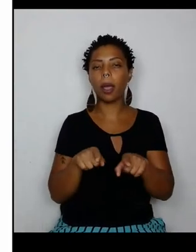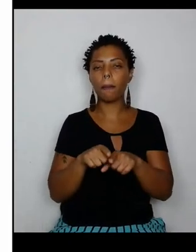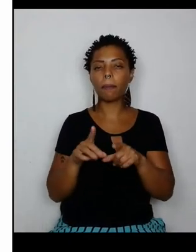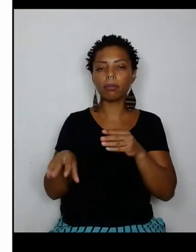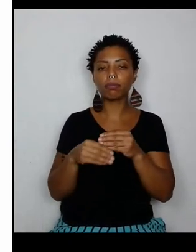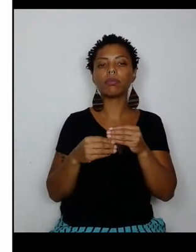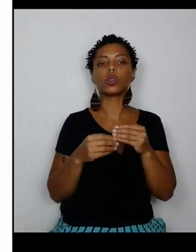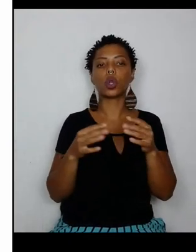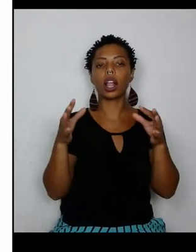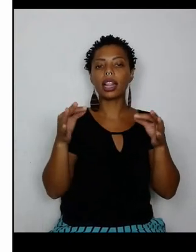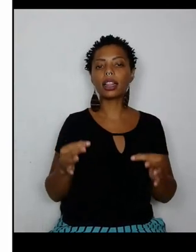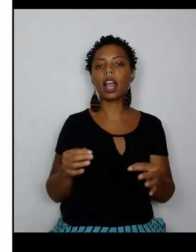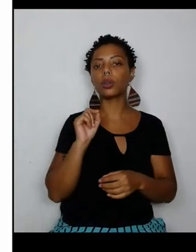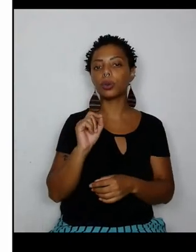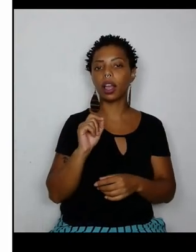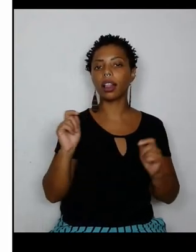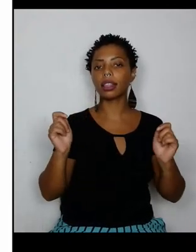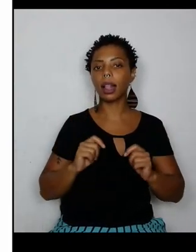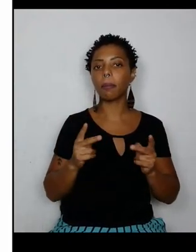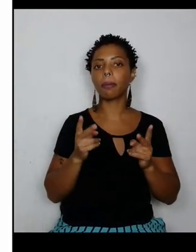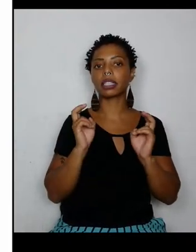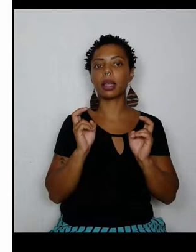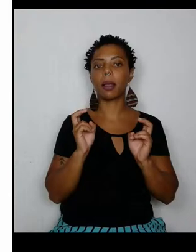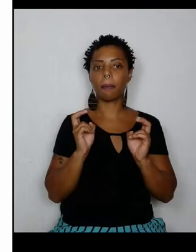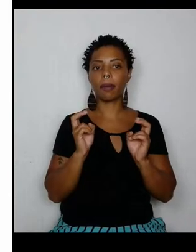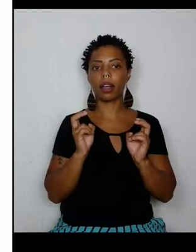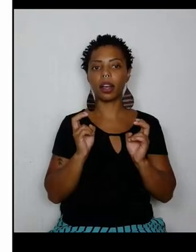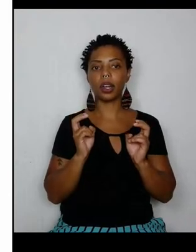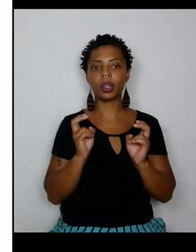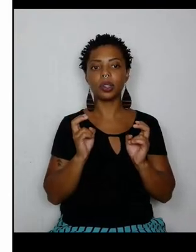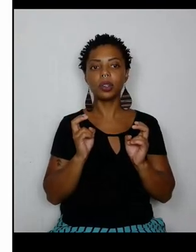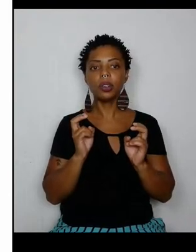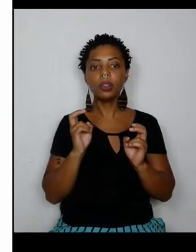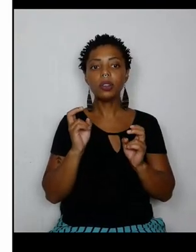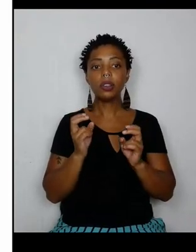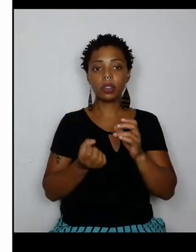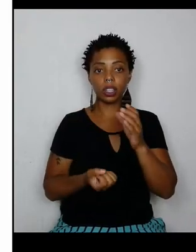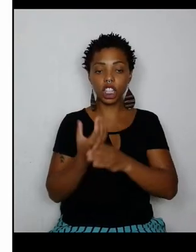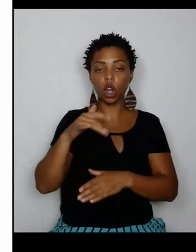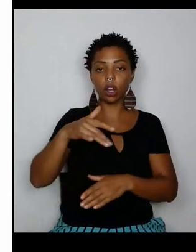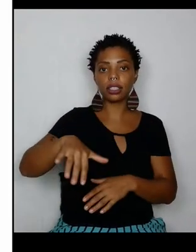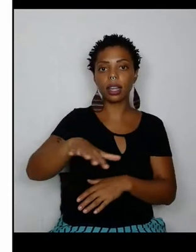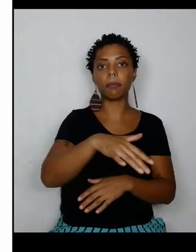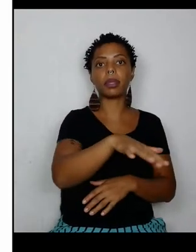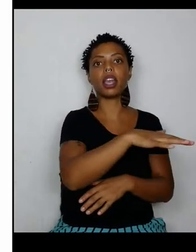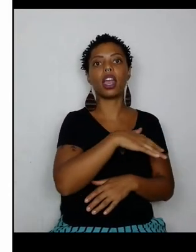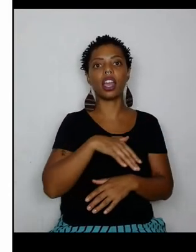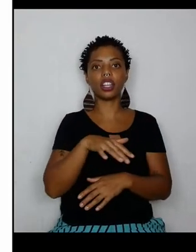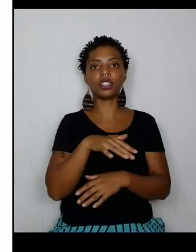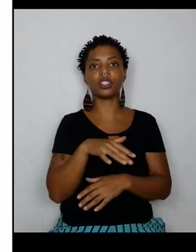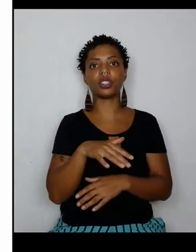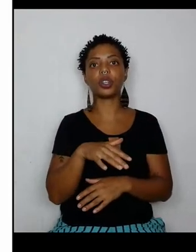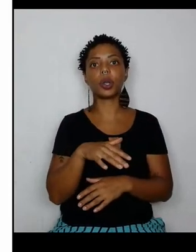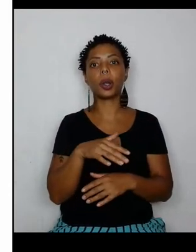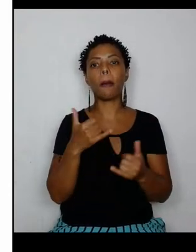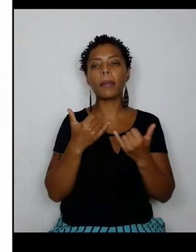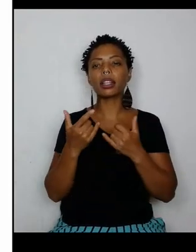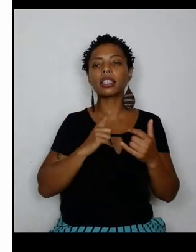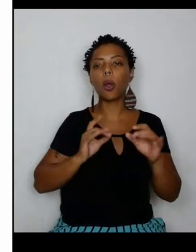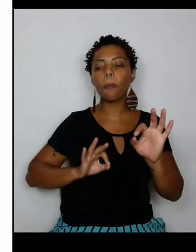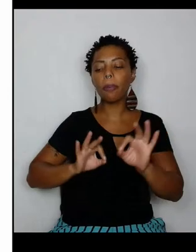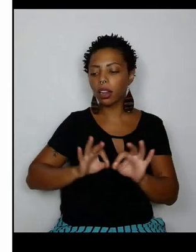janeiro which was the capital of the country back in the day so this environment this